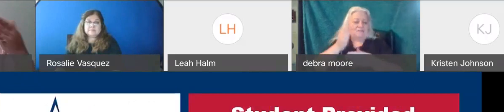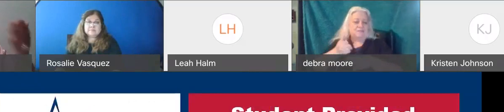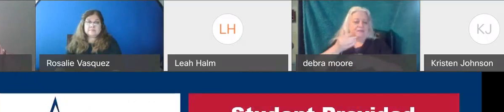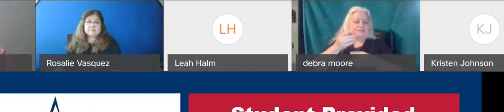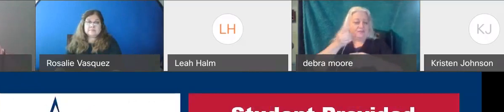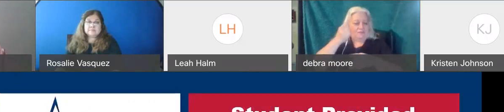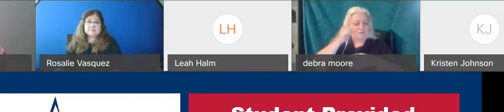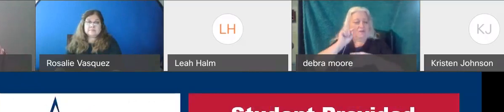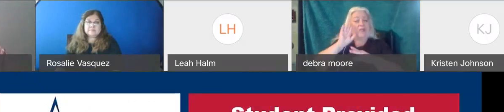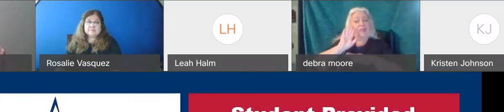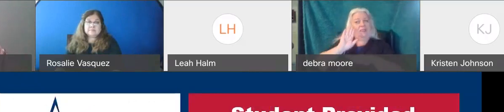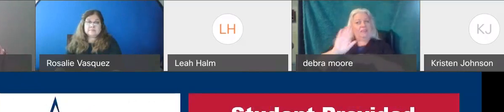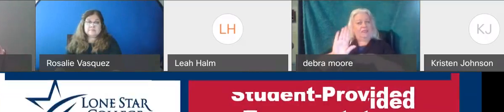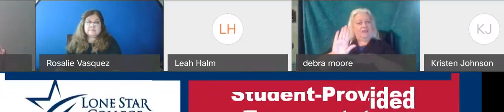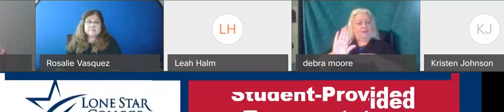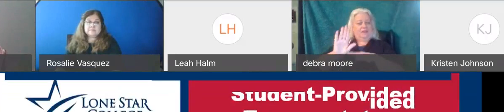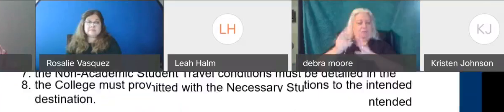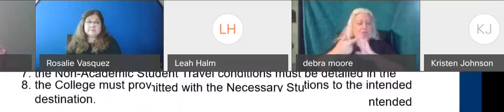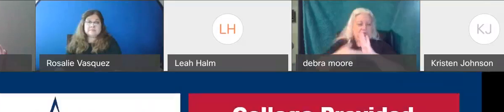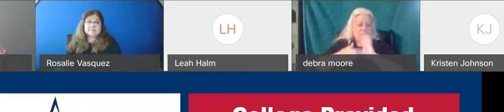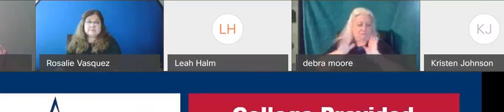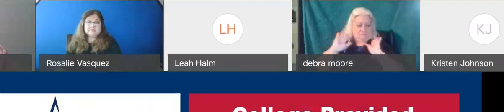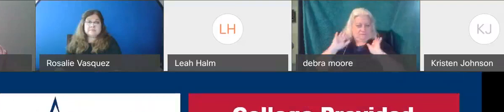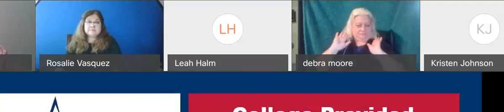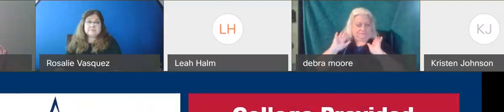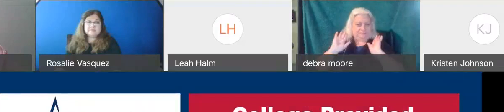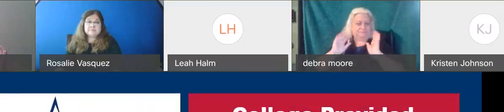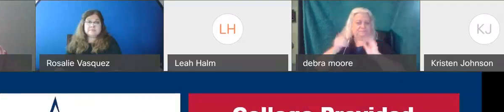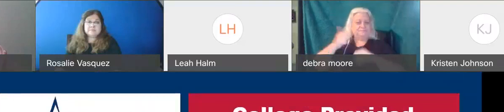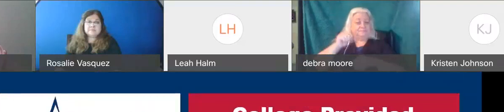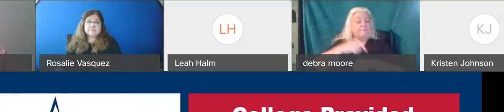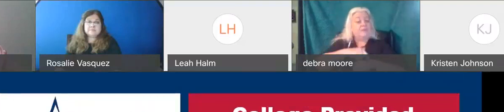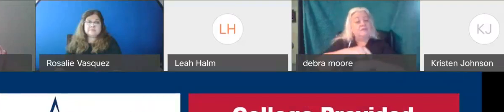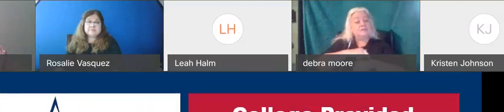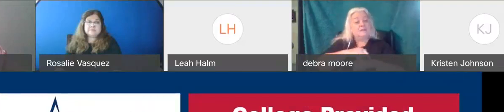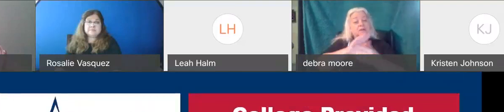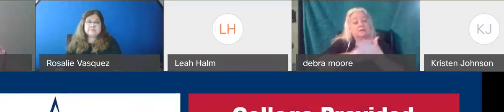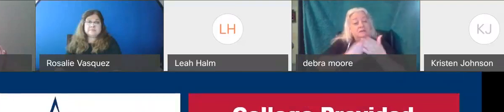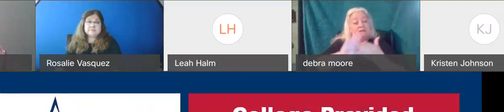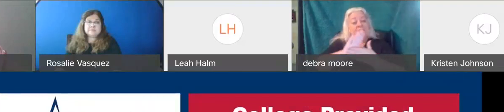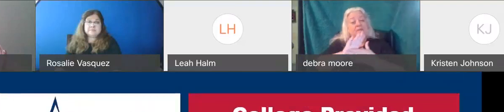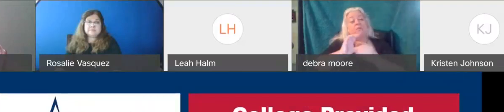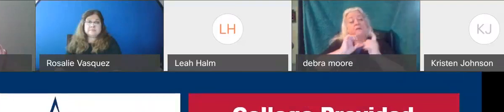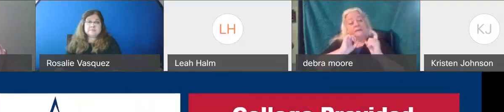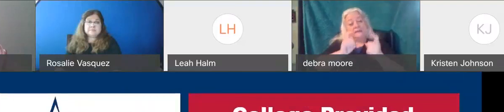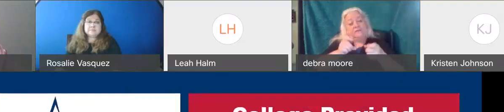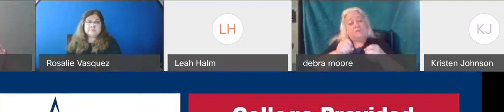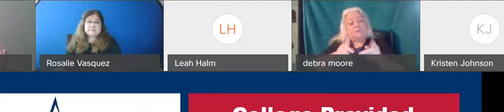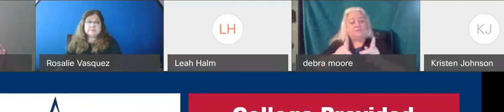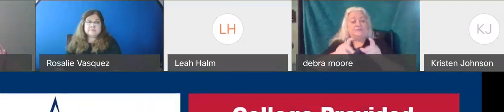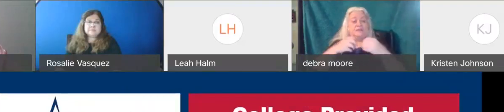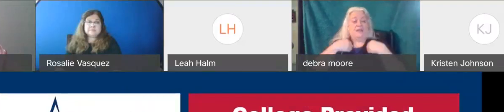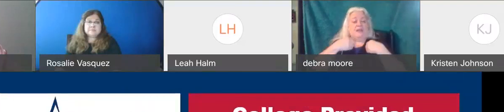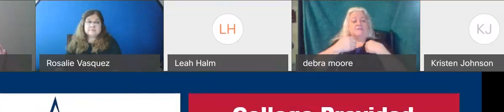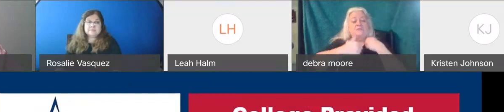student provided transportation. But other times, the college will provide transportation. So with that,